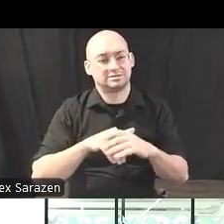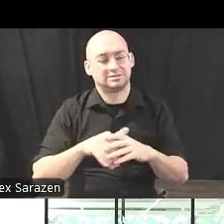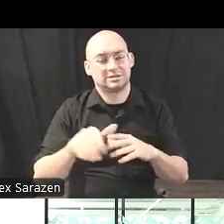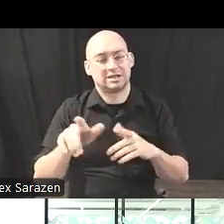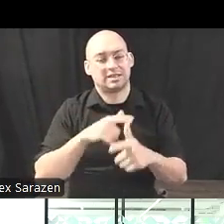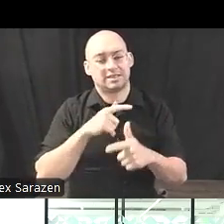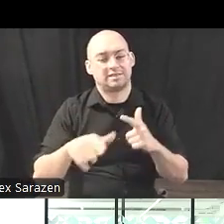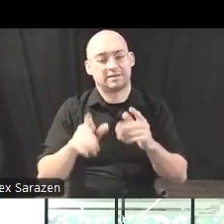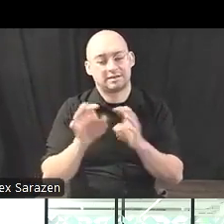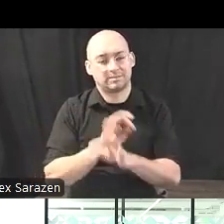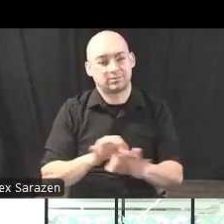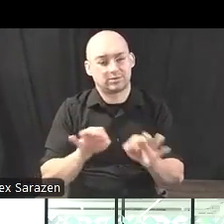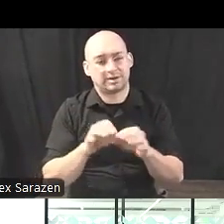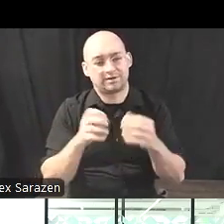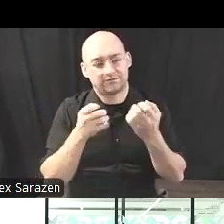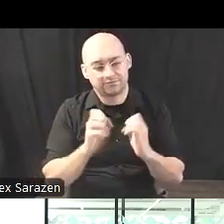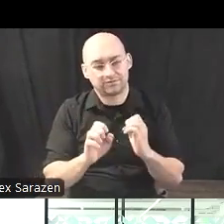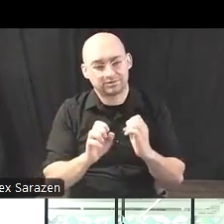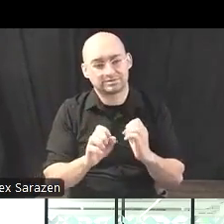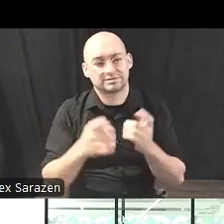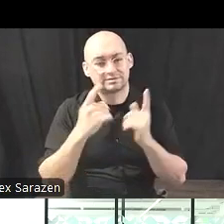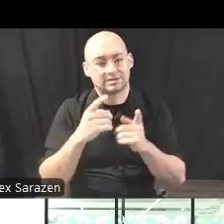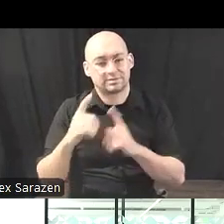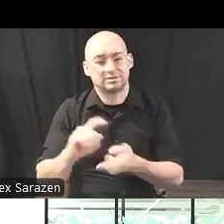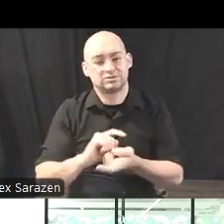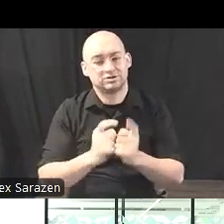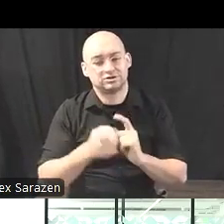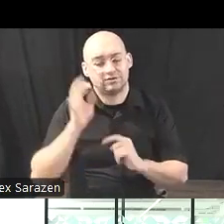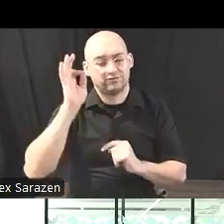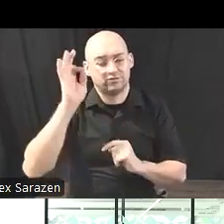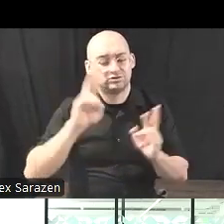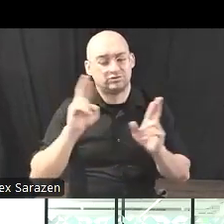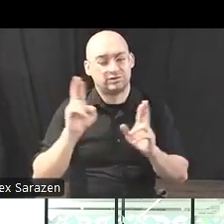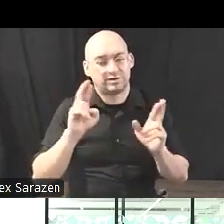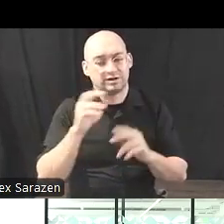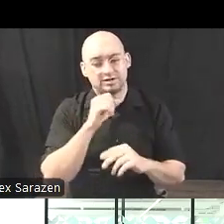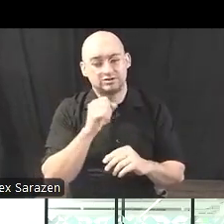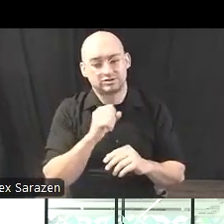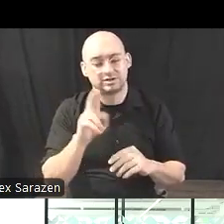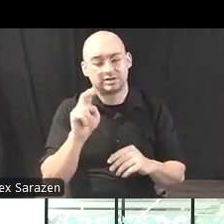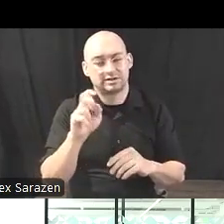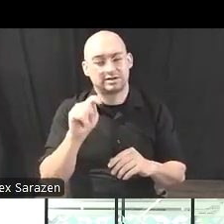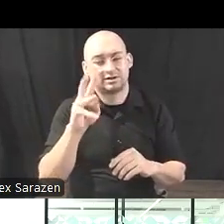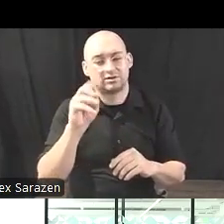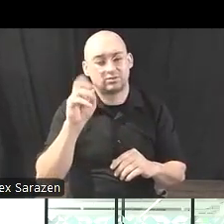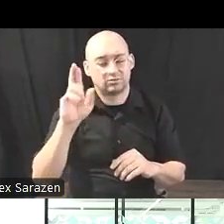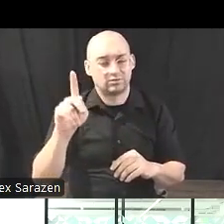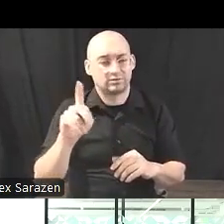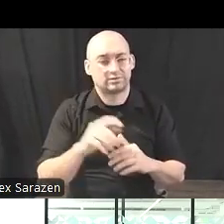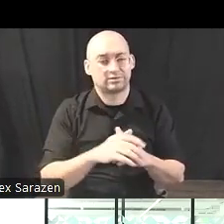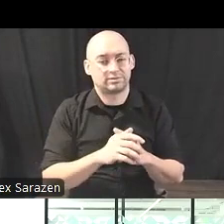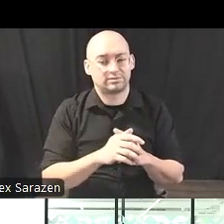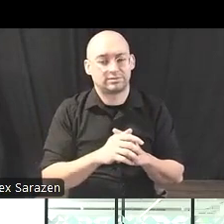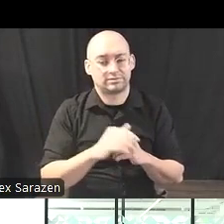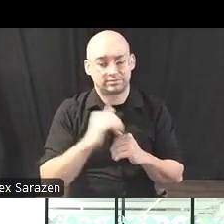important efforts underway to transform and future-ready our aging network through the area agencies on aging with